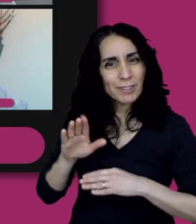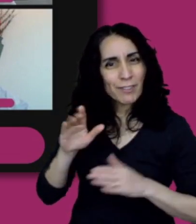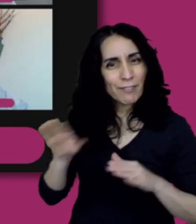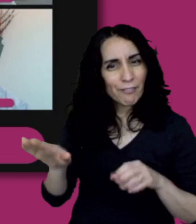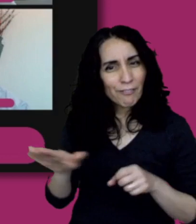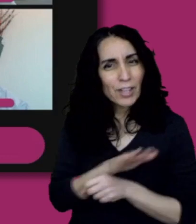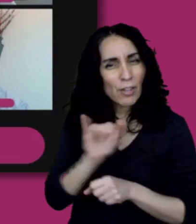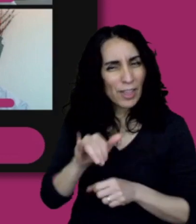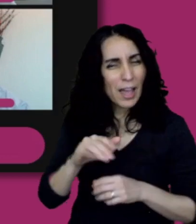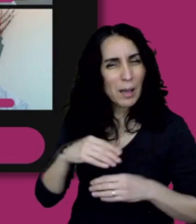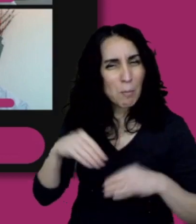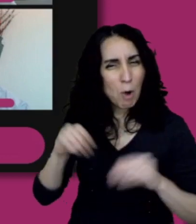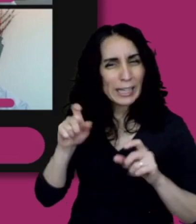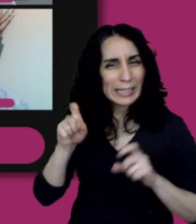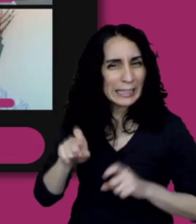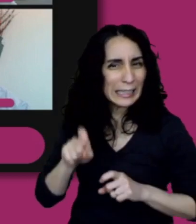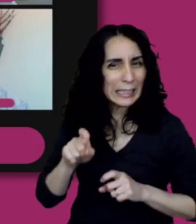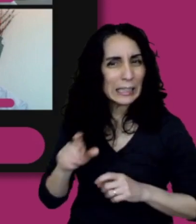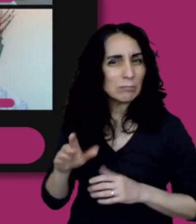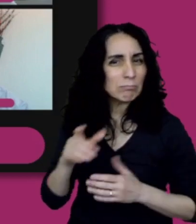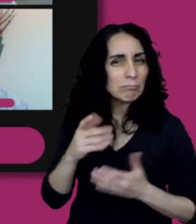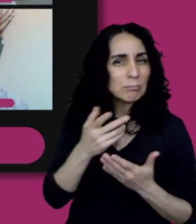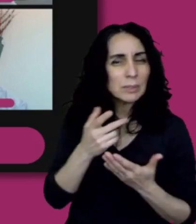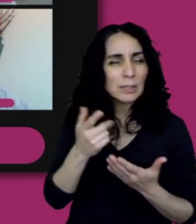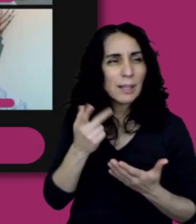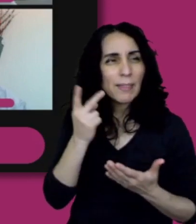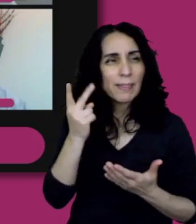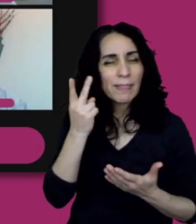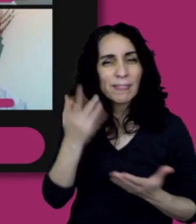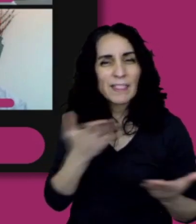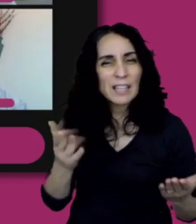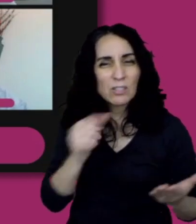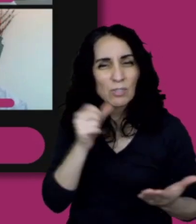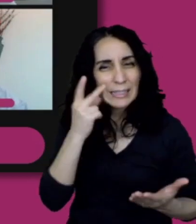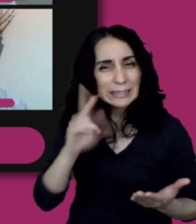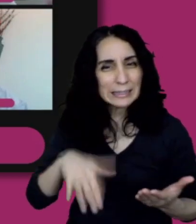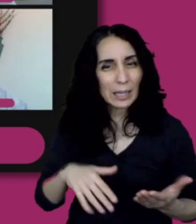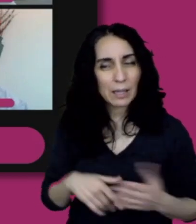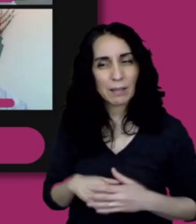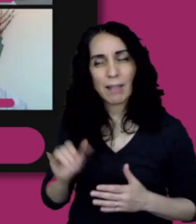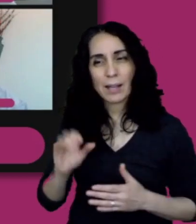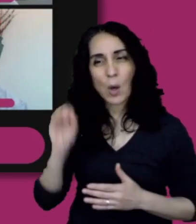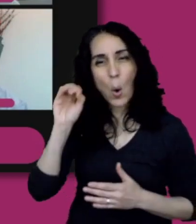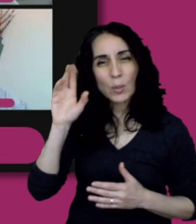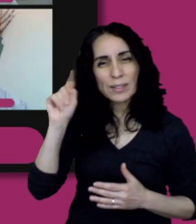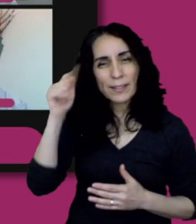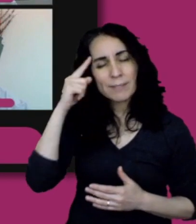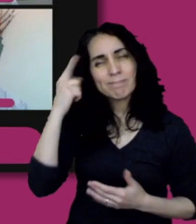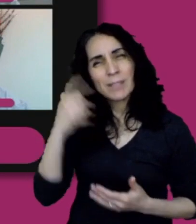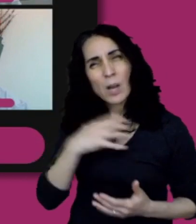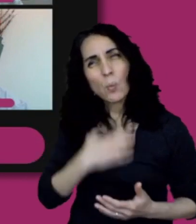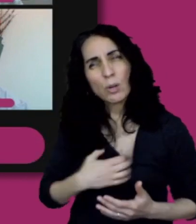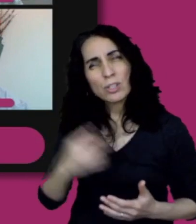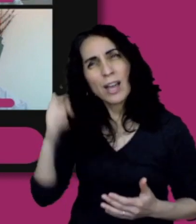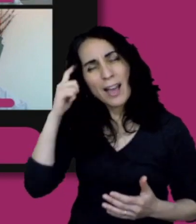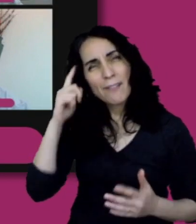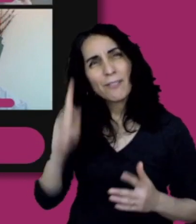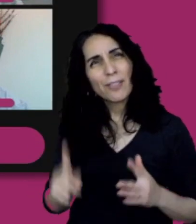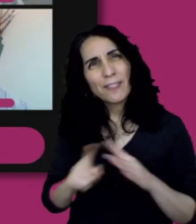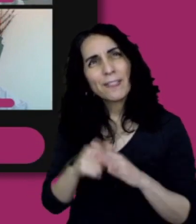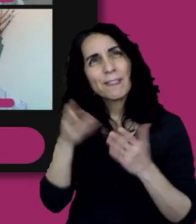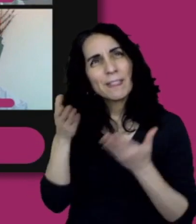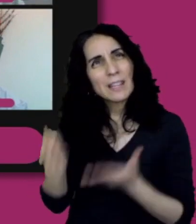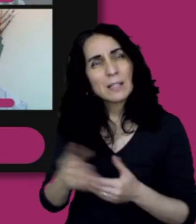market need that you haven't really seen yet. The OTs are always wondering, oh, if only I had this. Yeah. We want to help